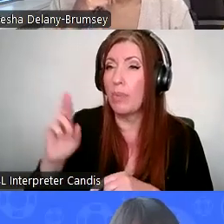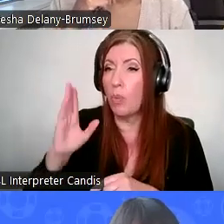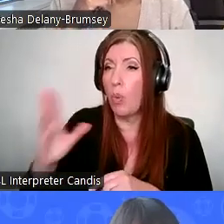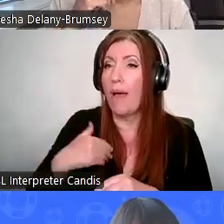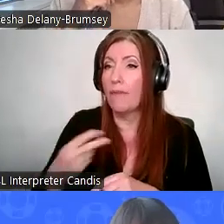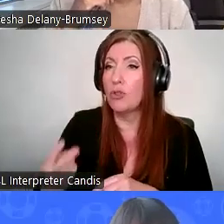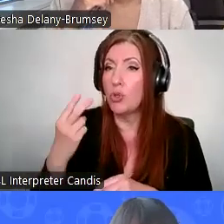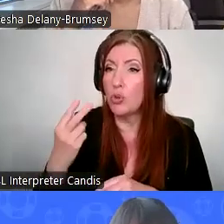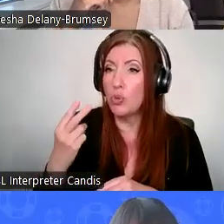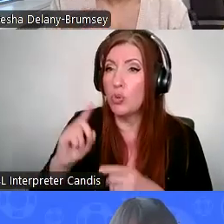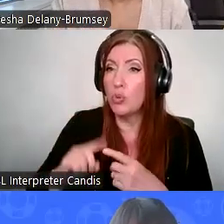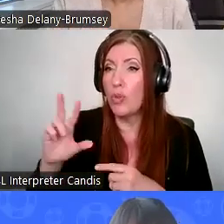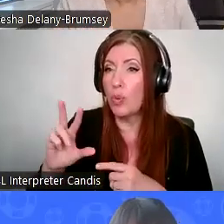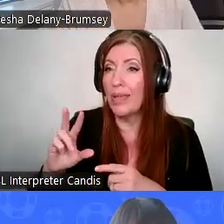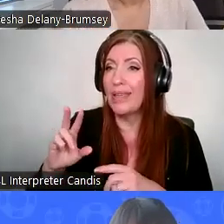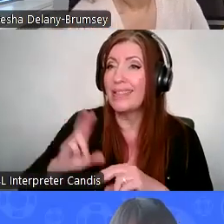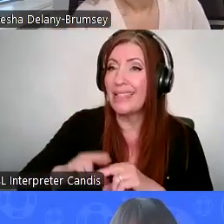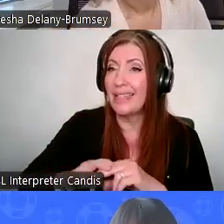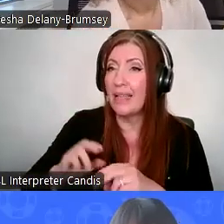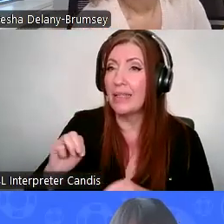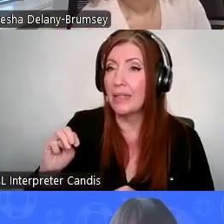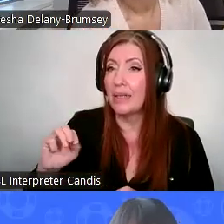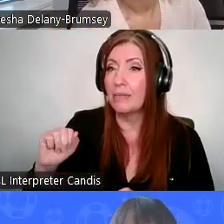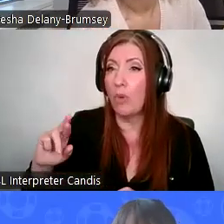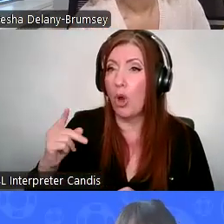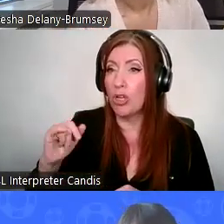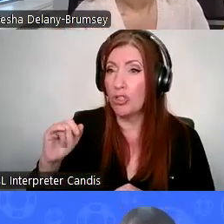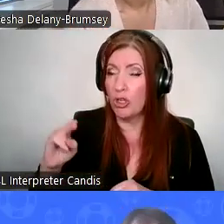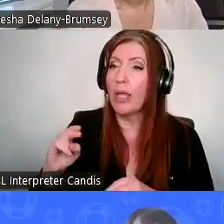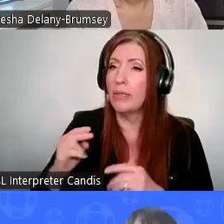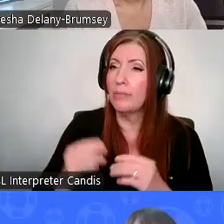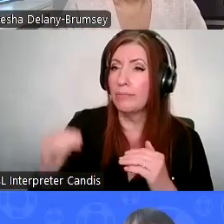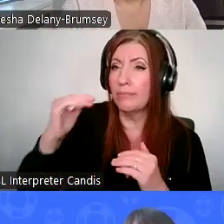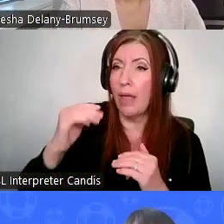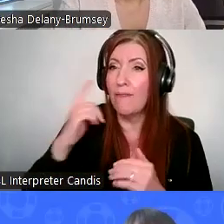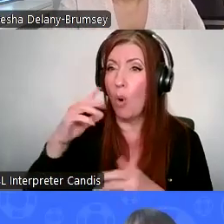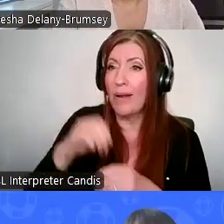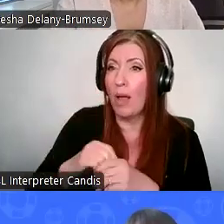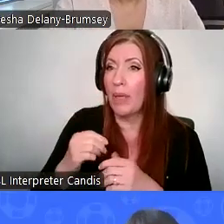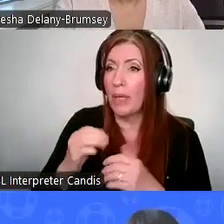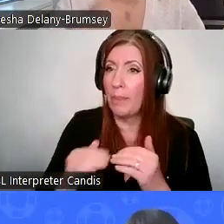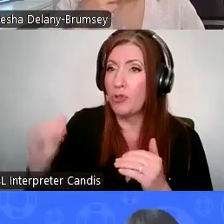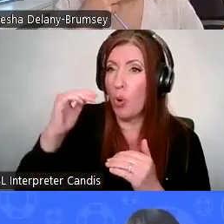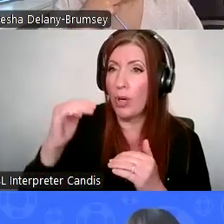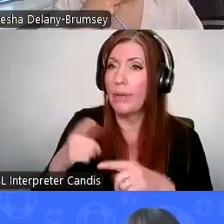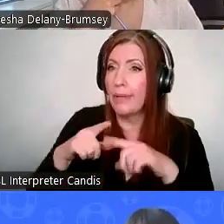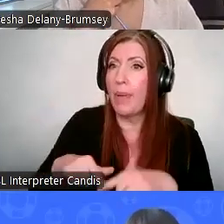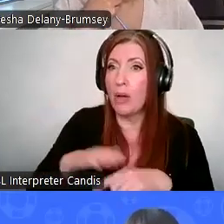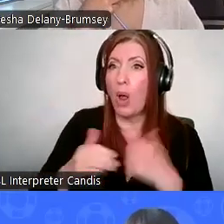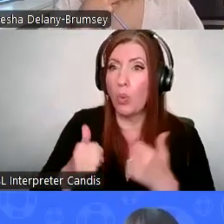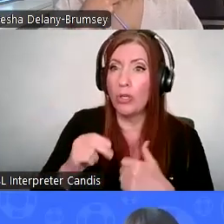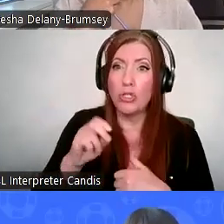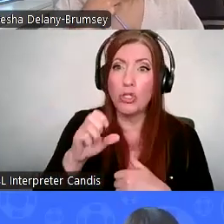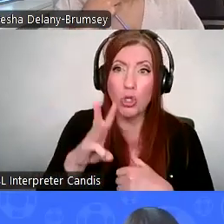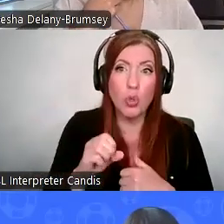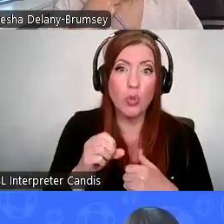to 3 seat margin for their incoming majority, depending on which news outlet you're looking at, depending